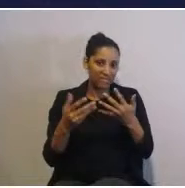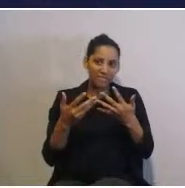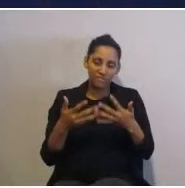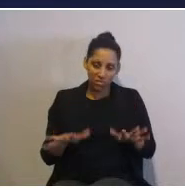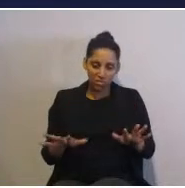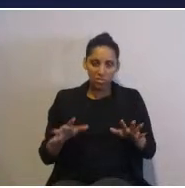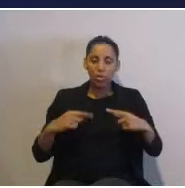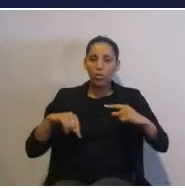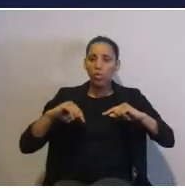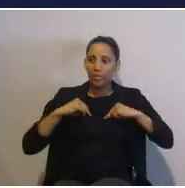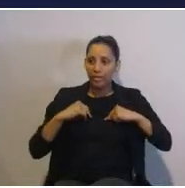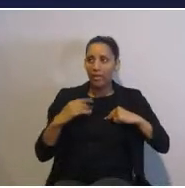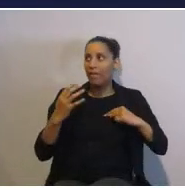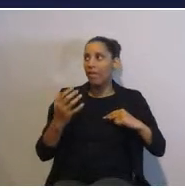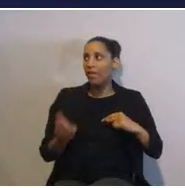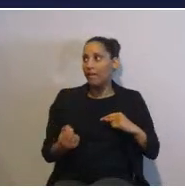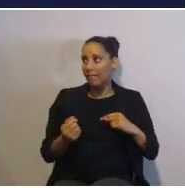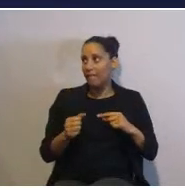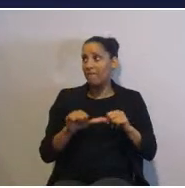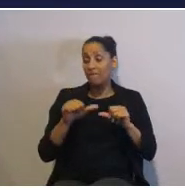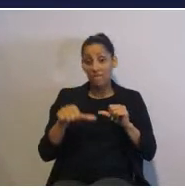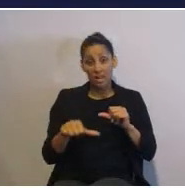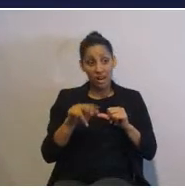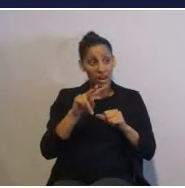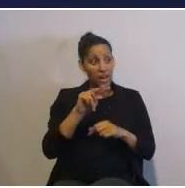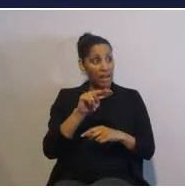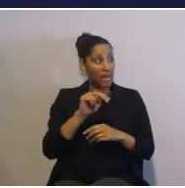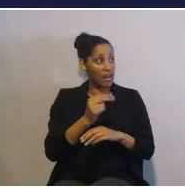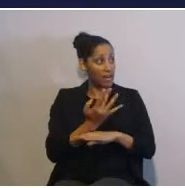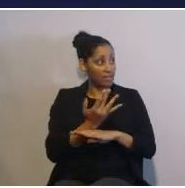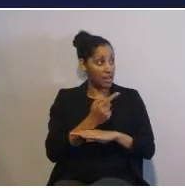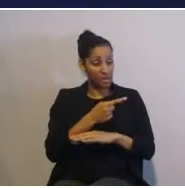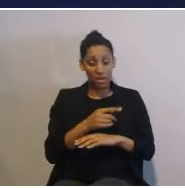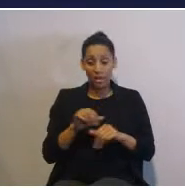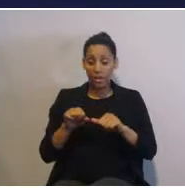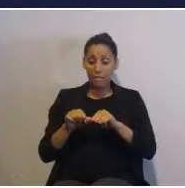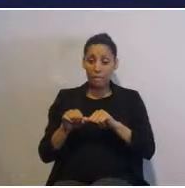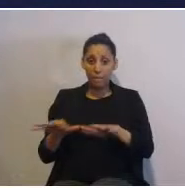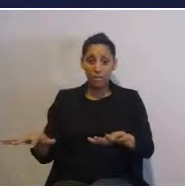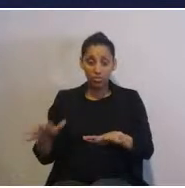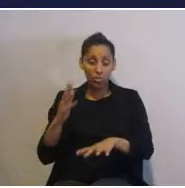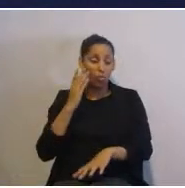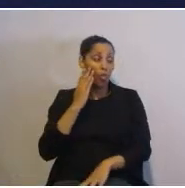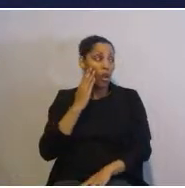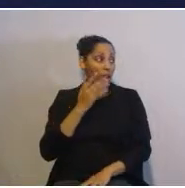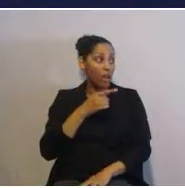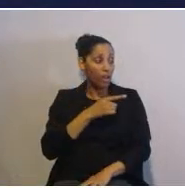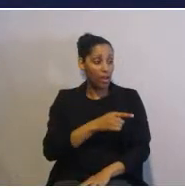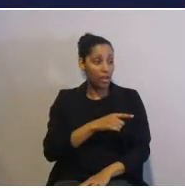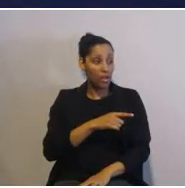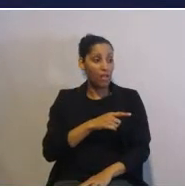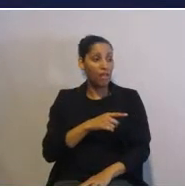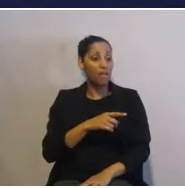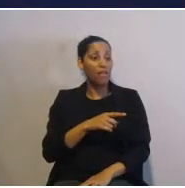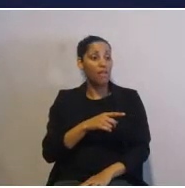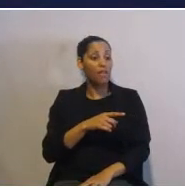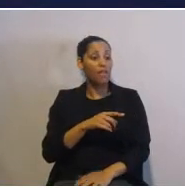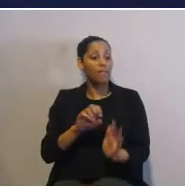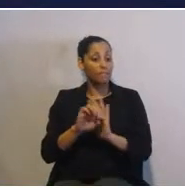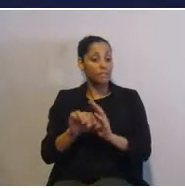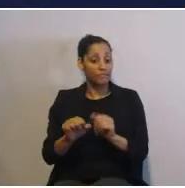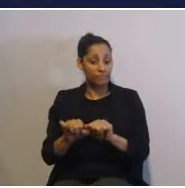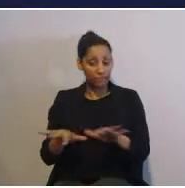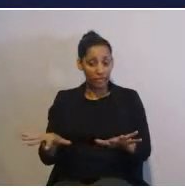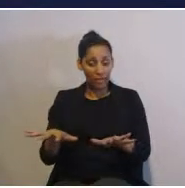had quite a lot, after NERSA has published in September, we have had intensive discussions with